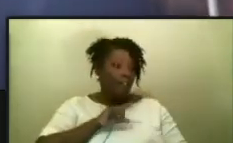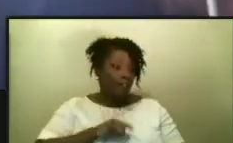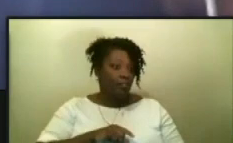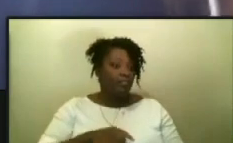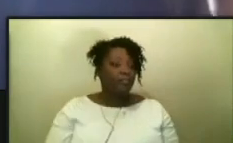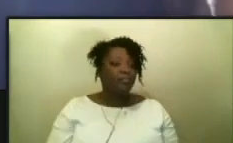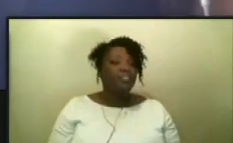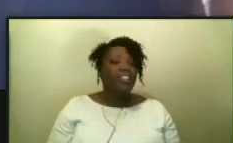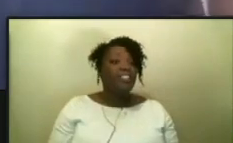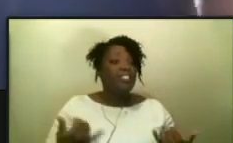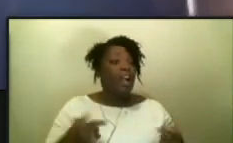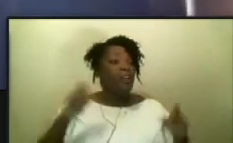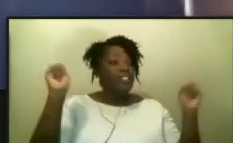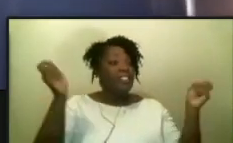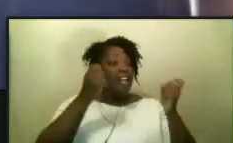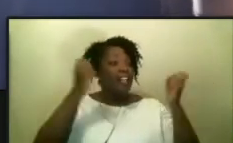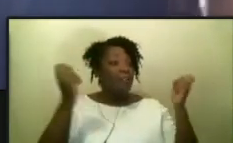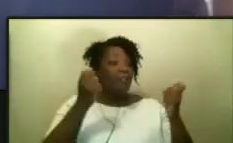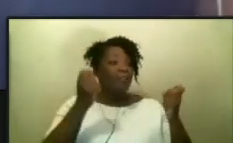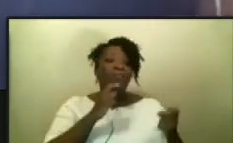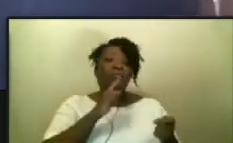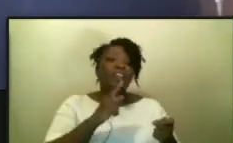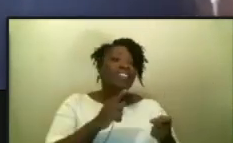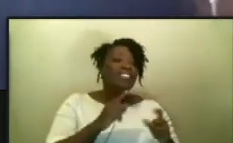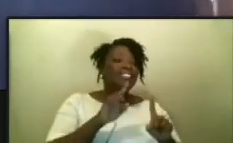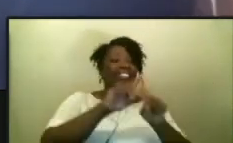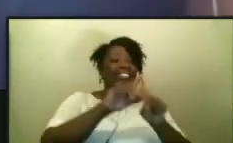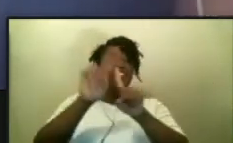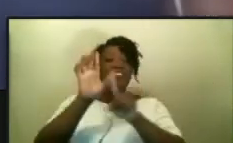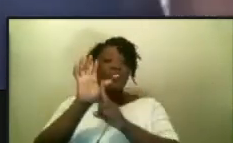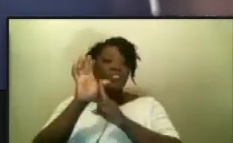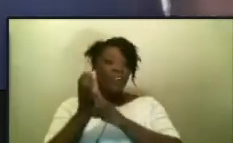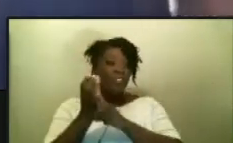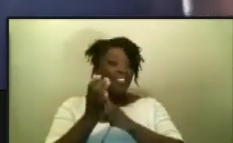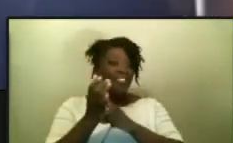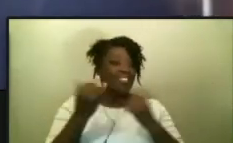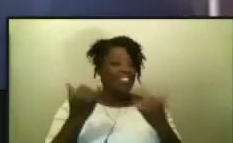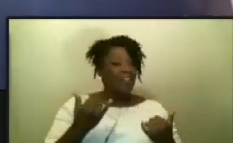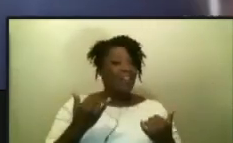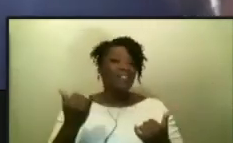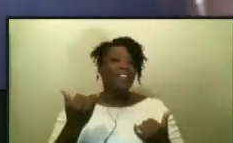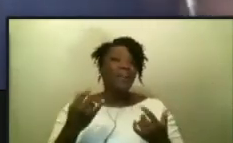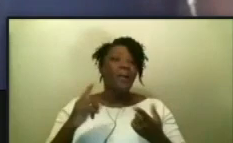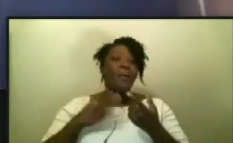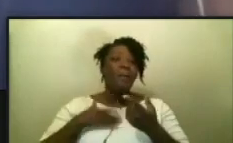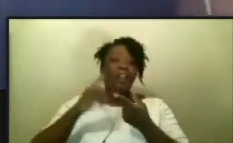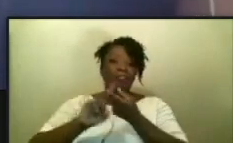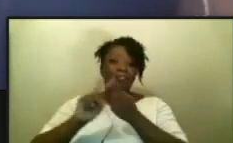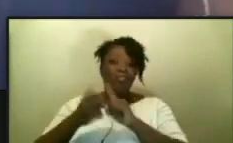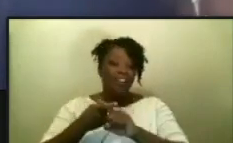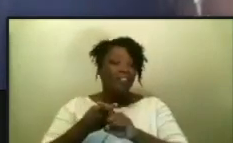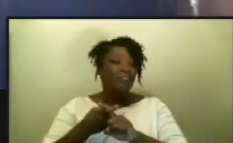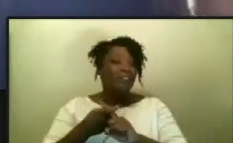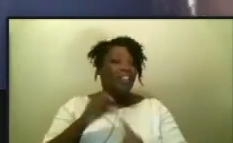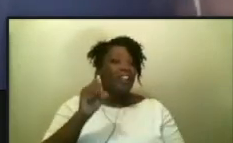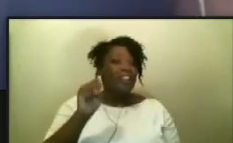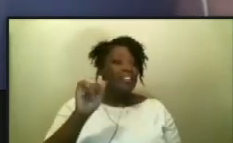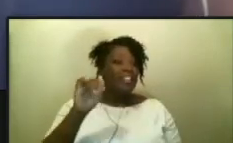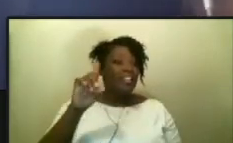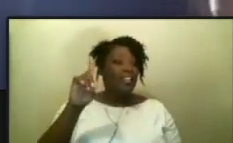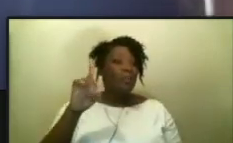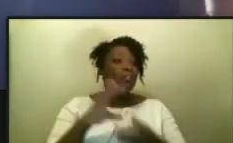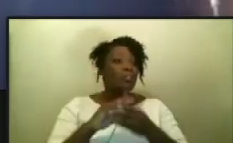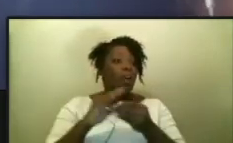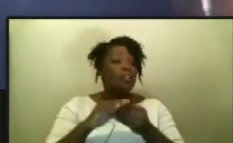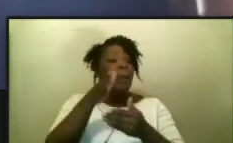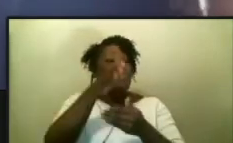time to celebrate our rich, diverse cultures. And we will have my friend and co-moderator, Sadie, speak about the end of Ramadan. She is